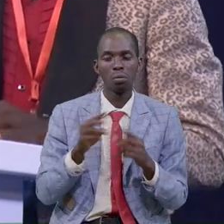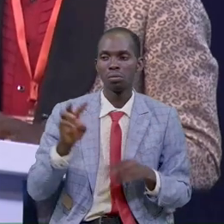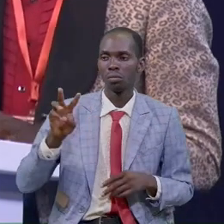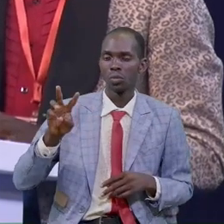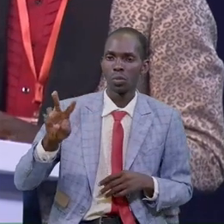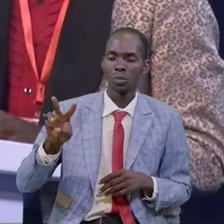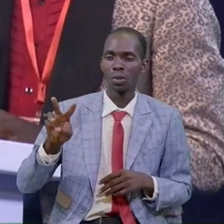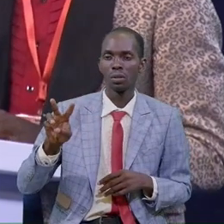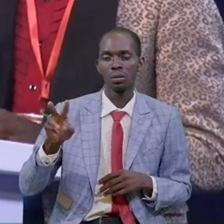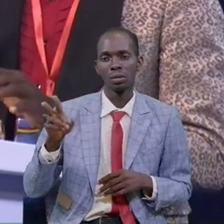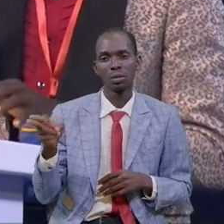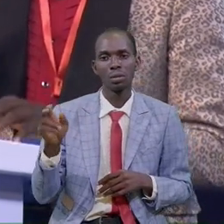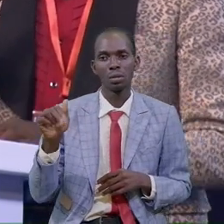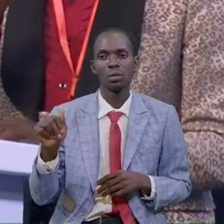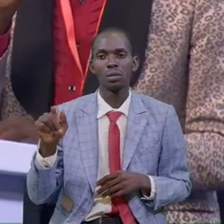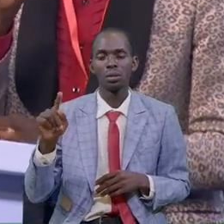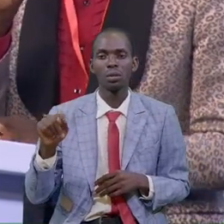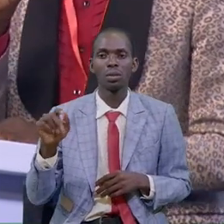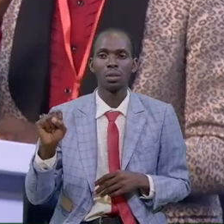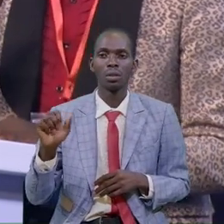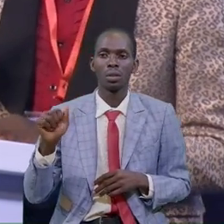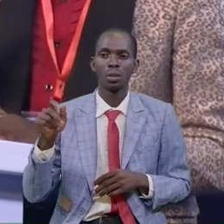WhatsApp. And now WhatsApp. Fafa number is